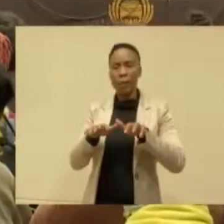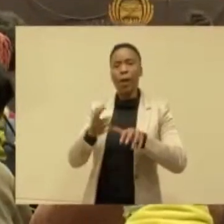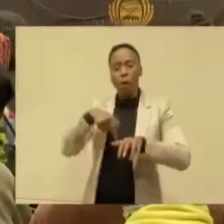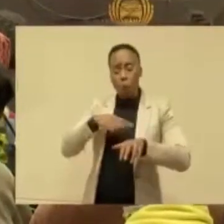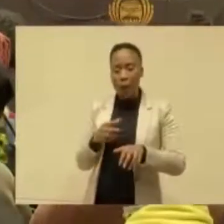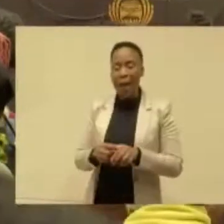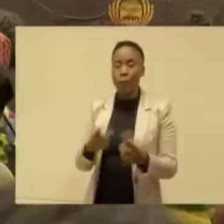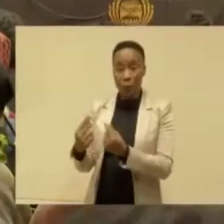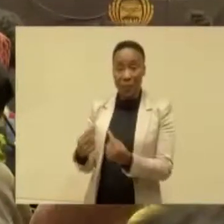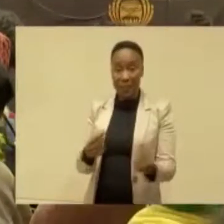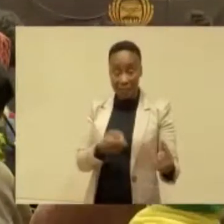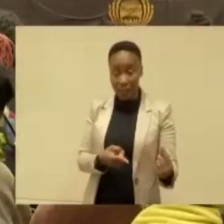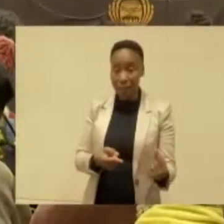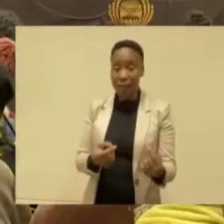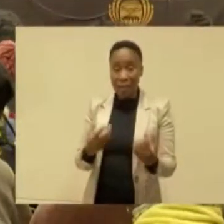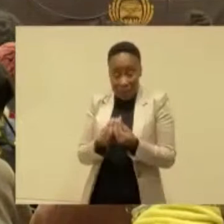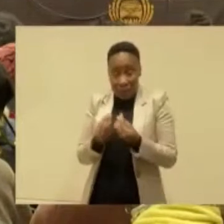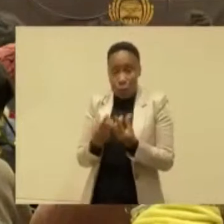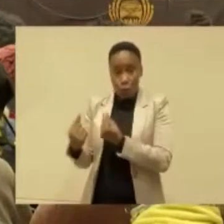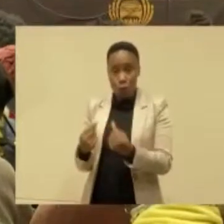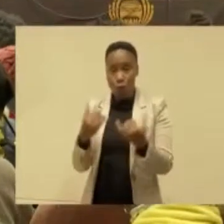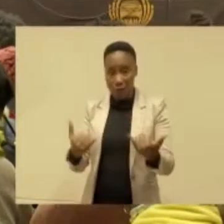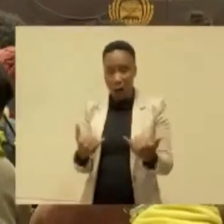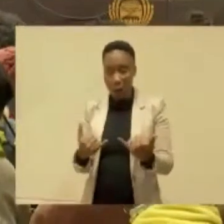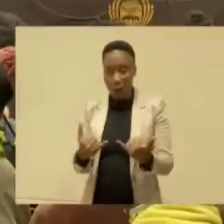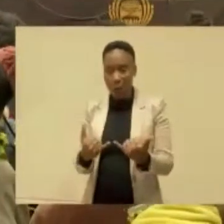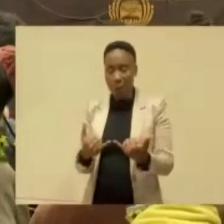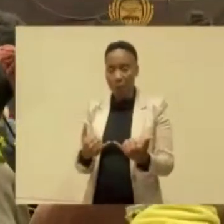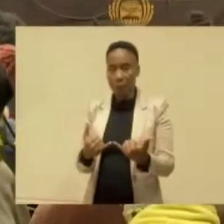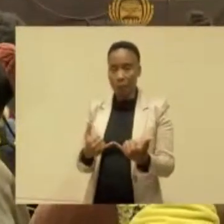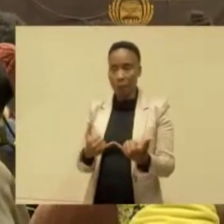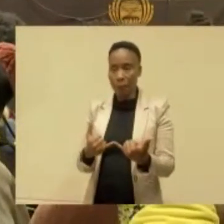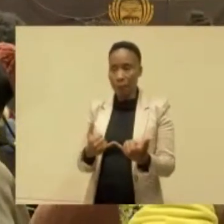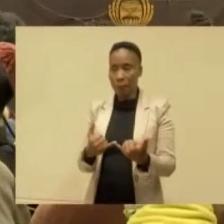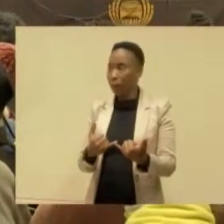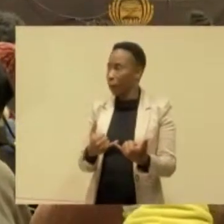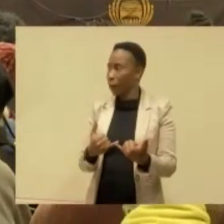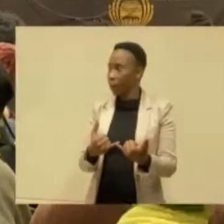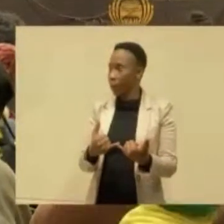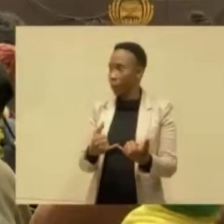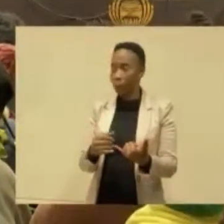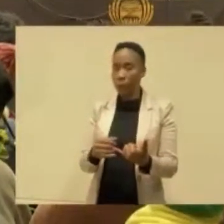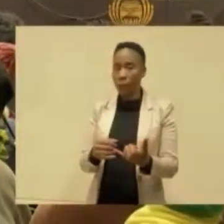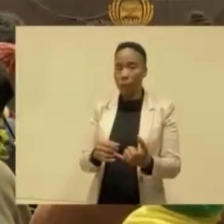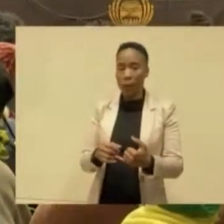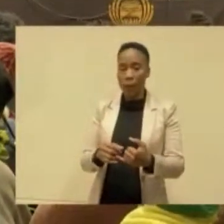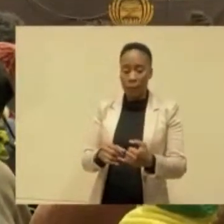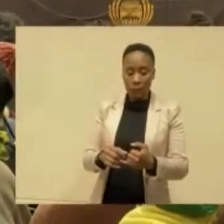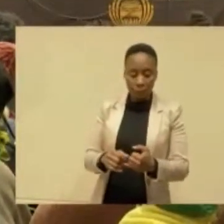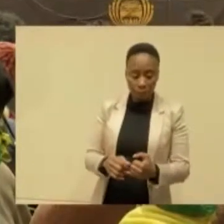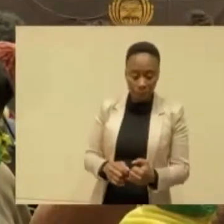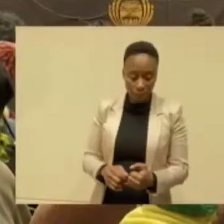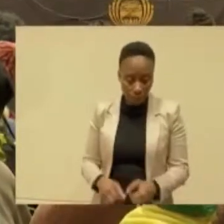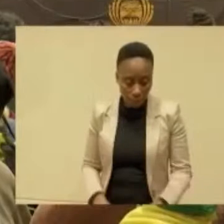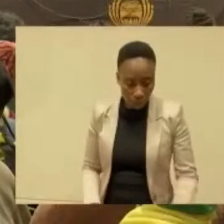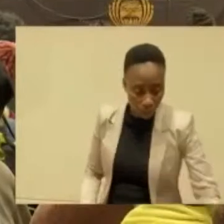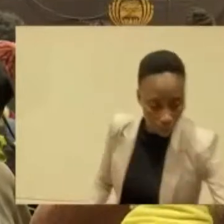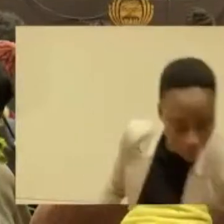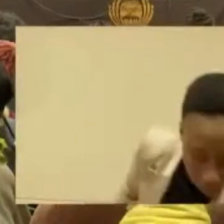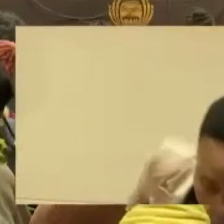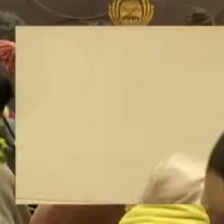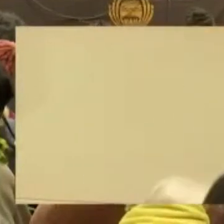are doing this what we are doing is a sustained and a targeted oversight and accountability